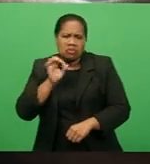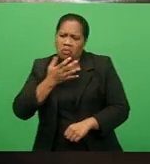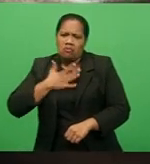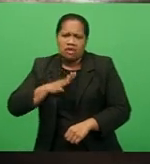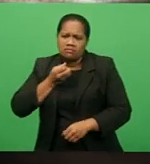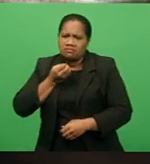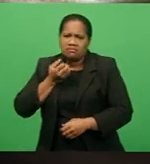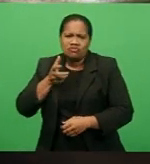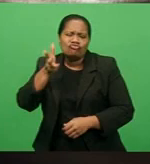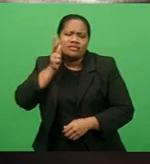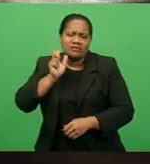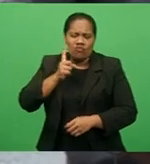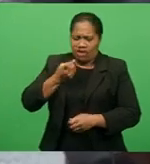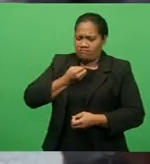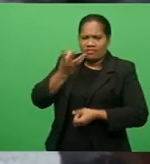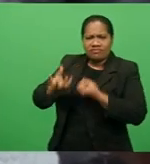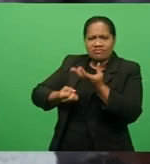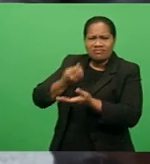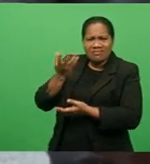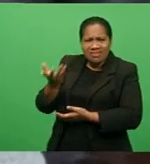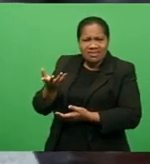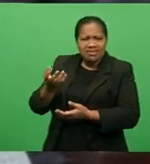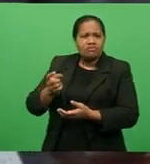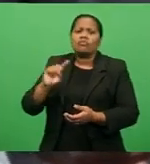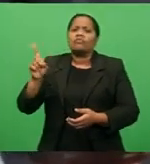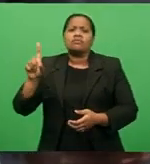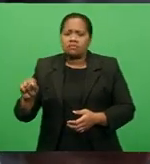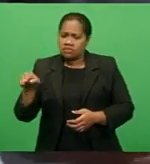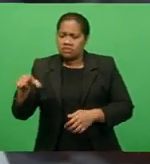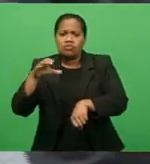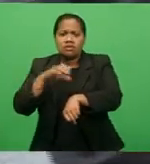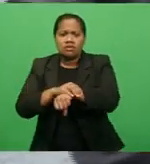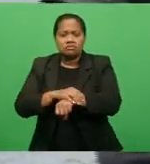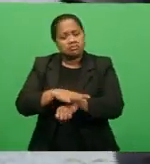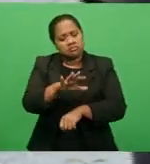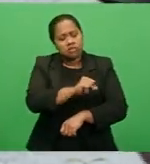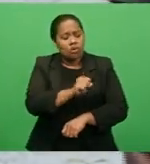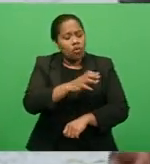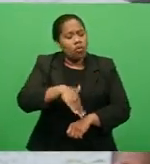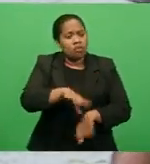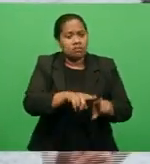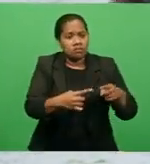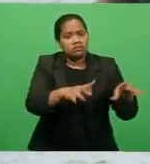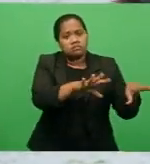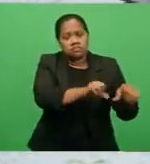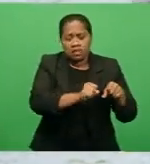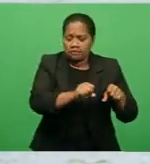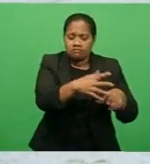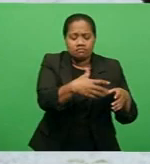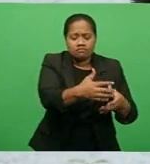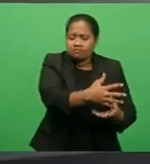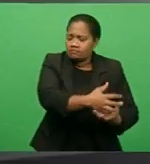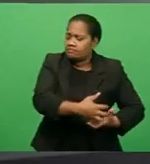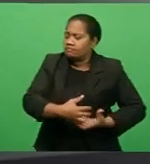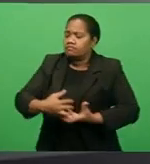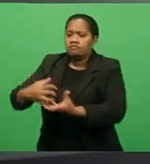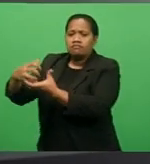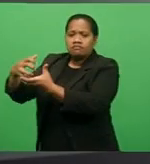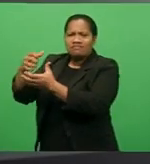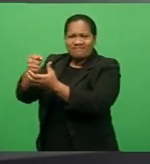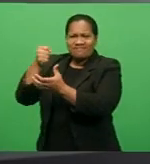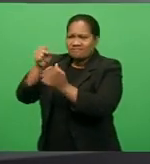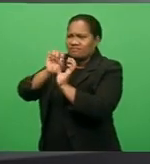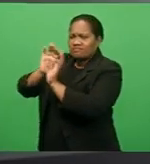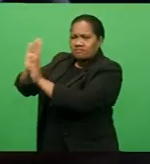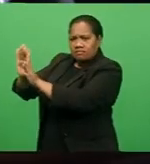what they did, they took all our stuff, put in a cabinet, and just for us game to be in